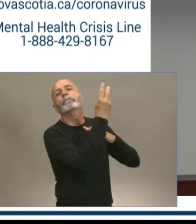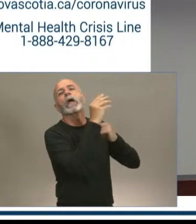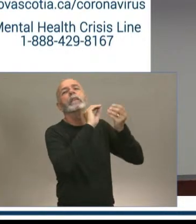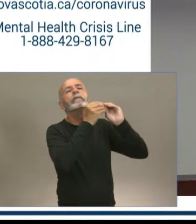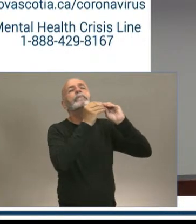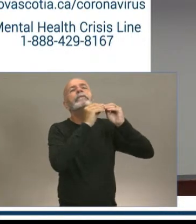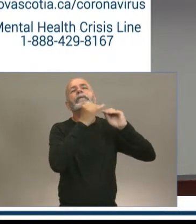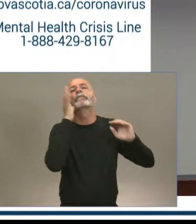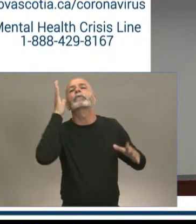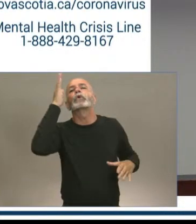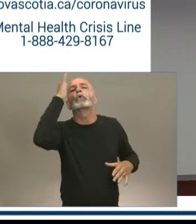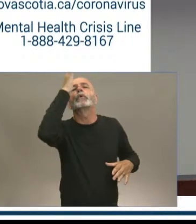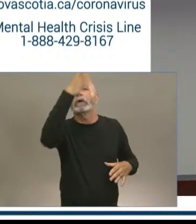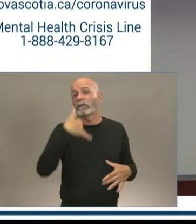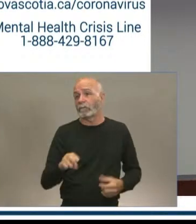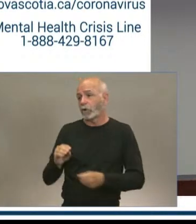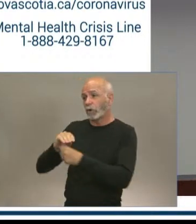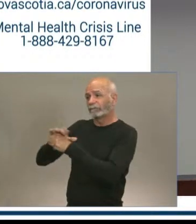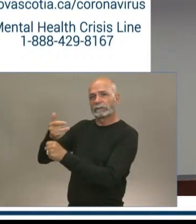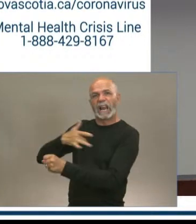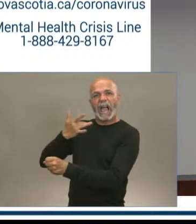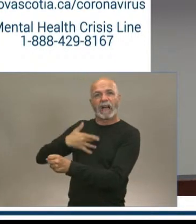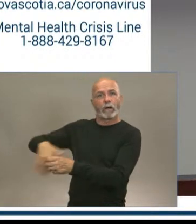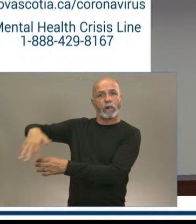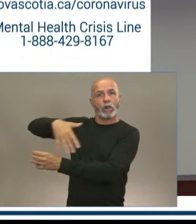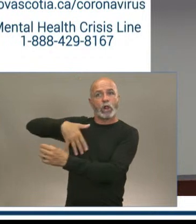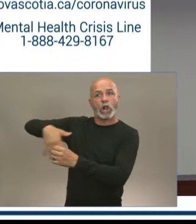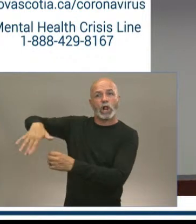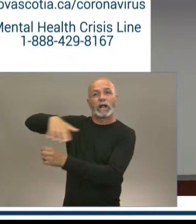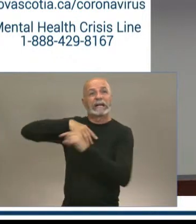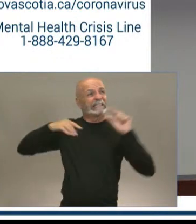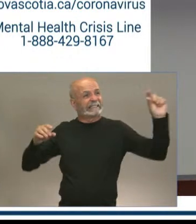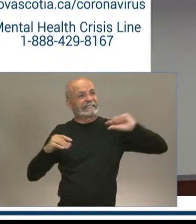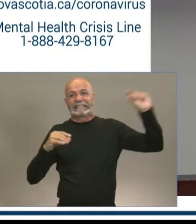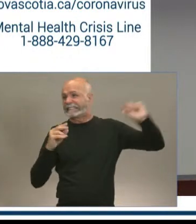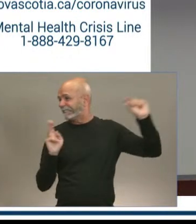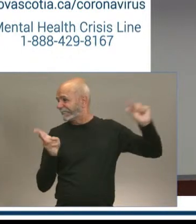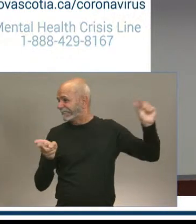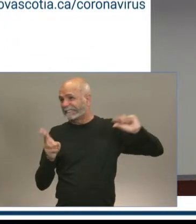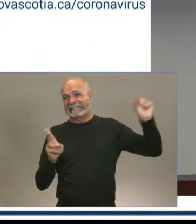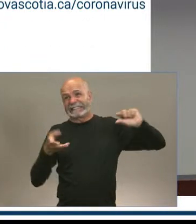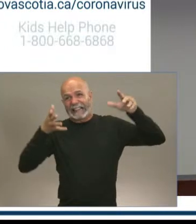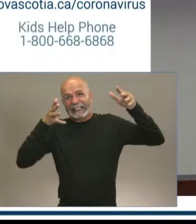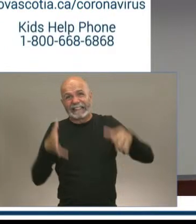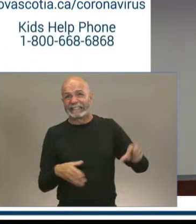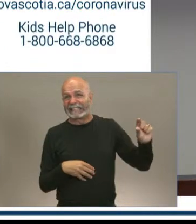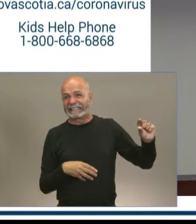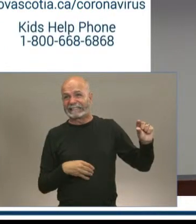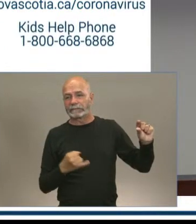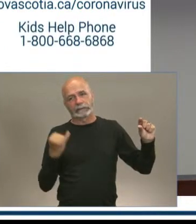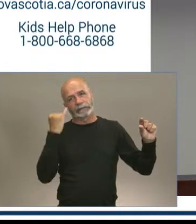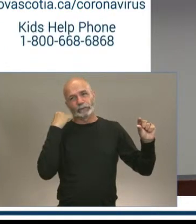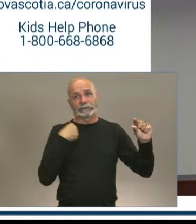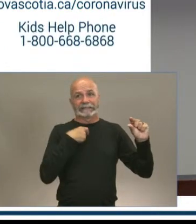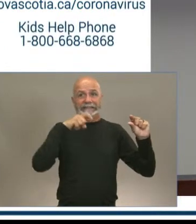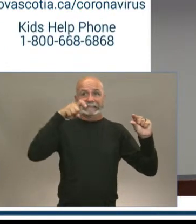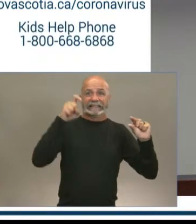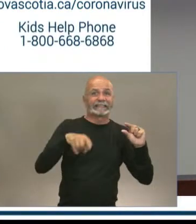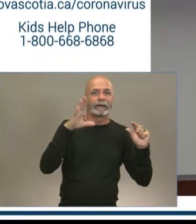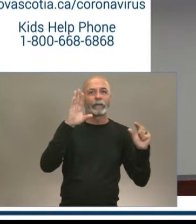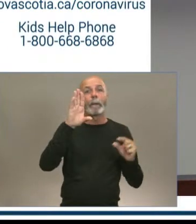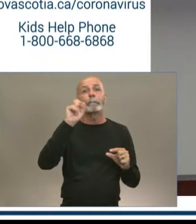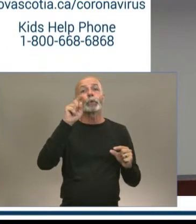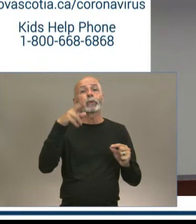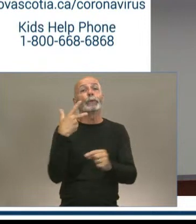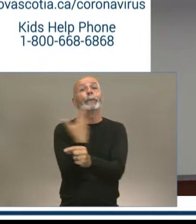and what role COVID vaccine plays longer term, whether we're all going to need a booster dose, or some of that depends on,